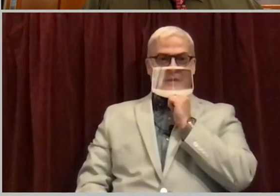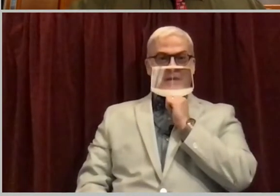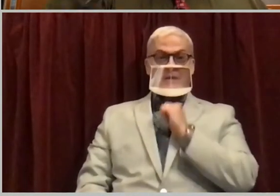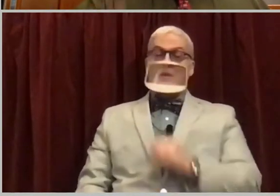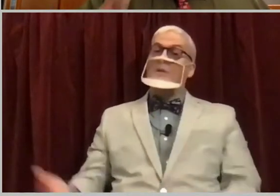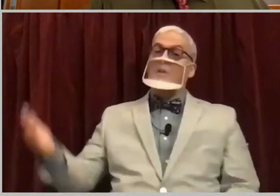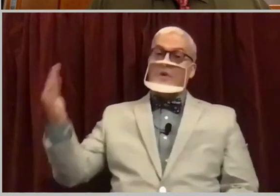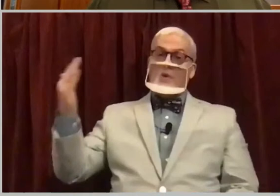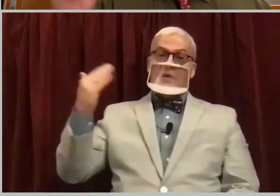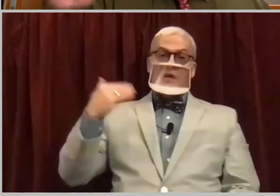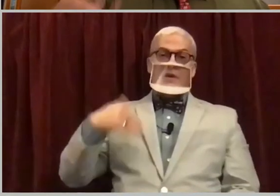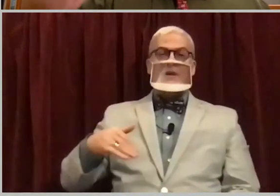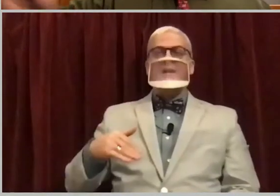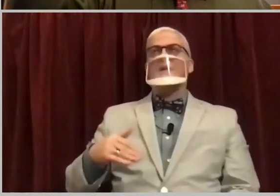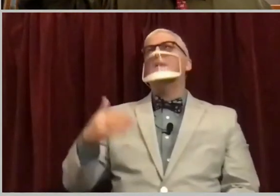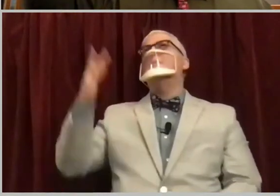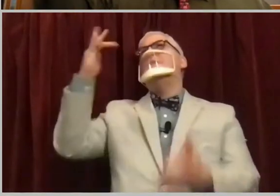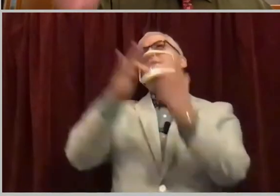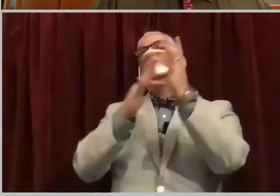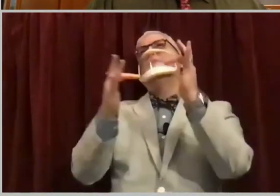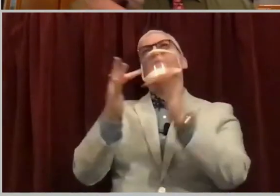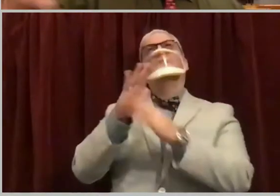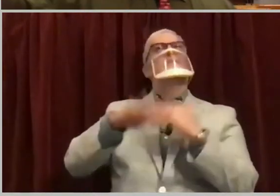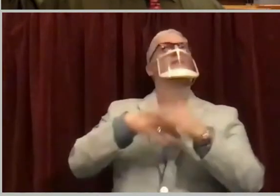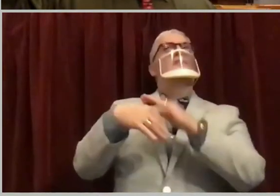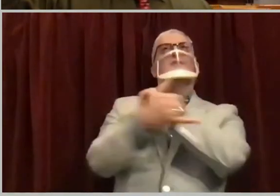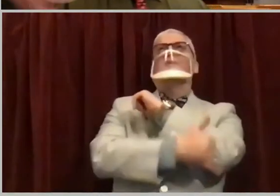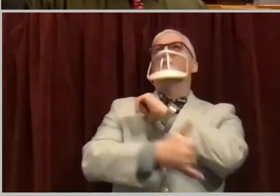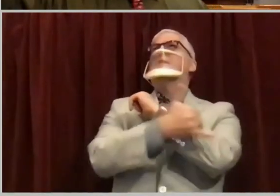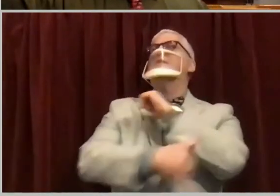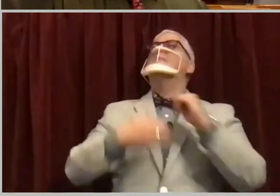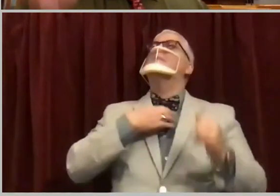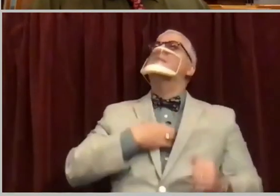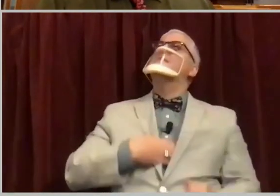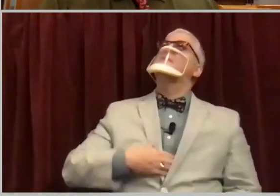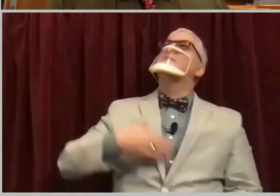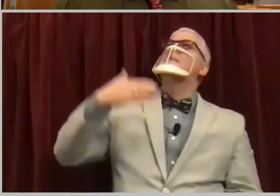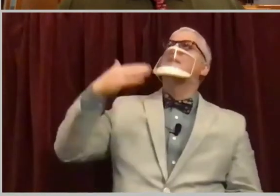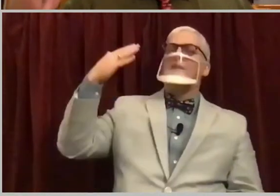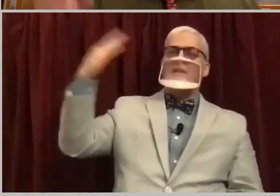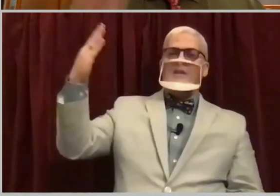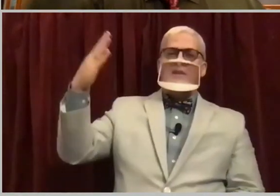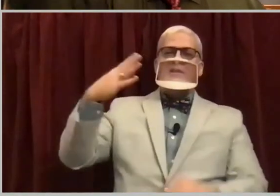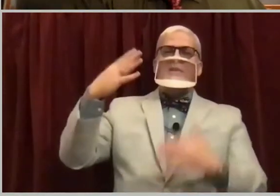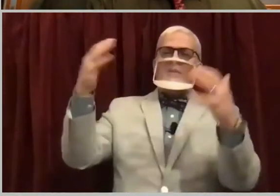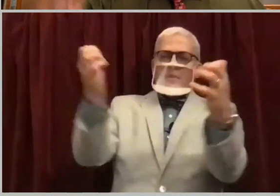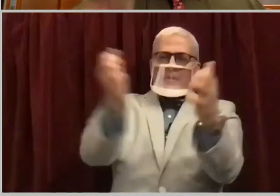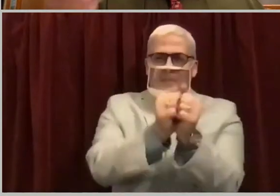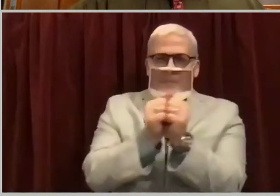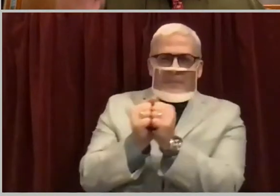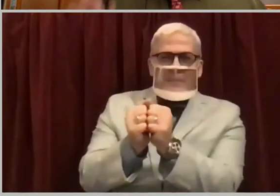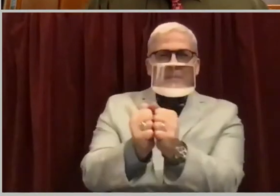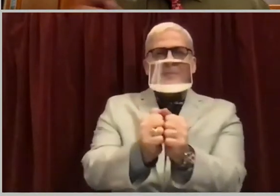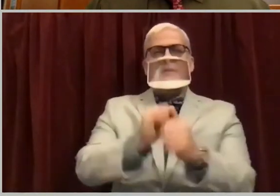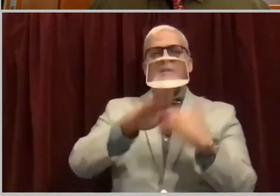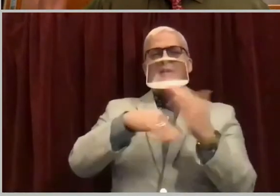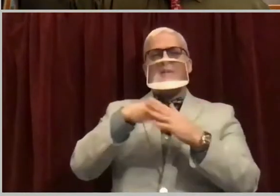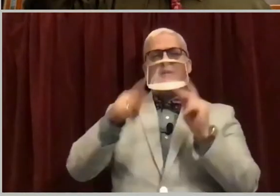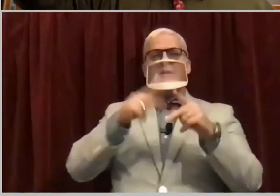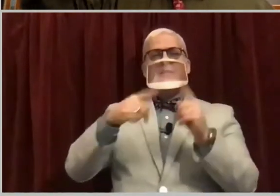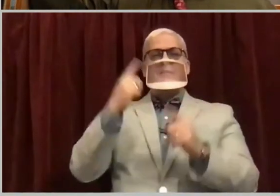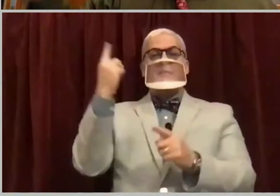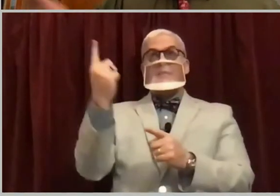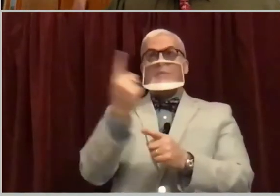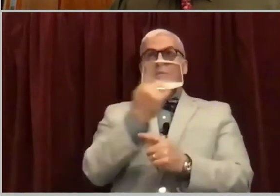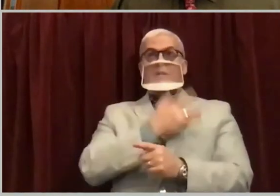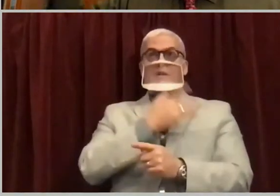Israel. O come, desire of nations bind, O peoples in